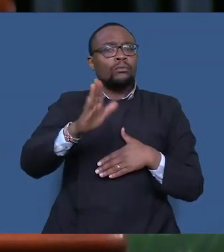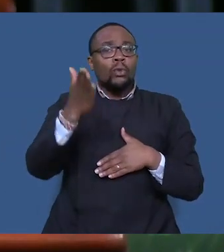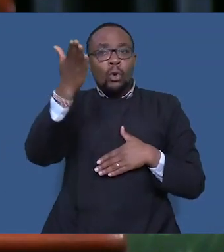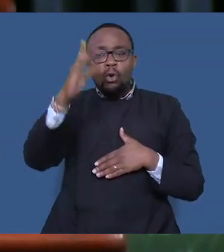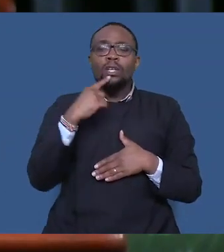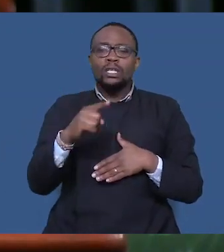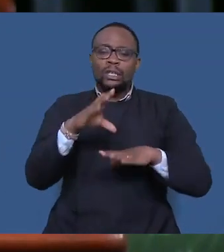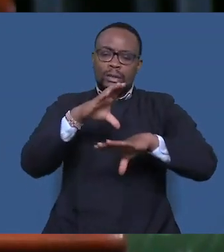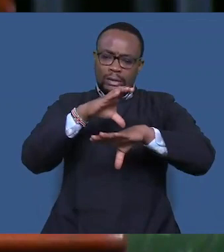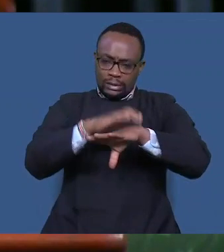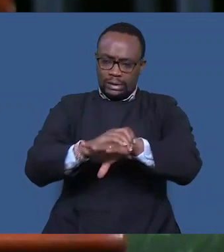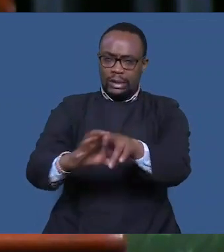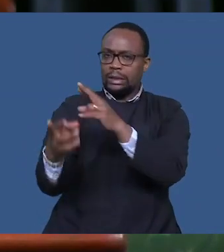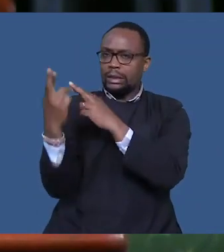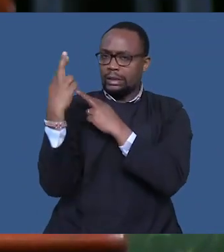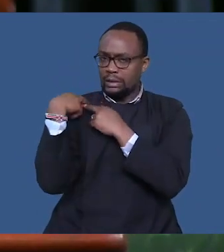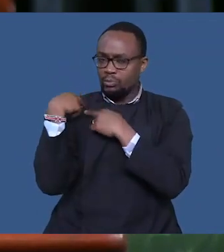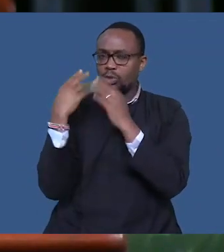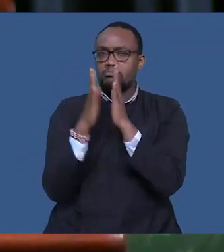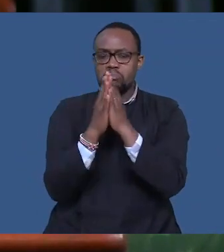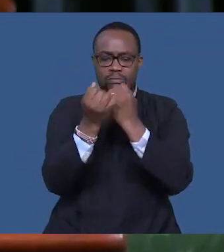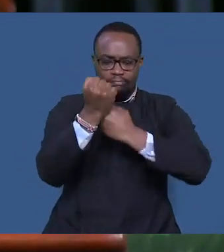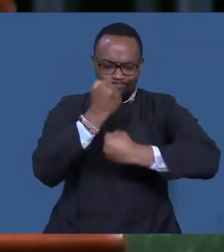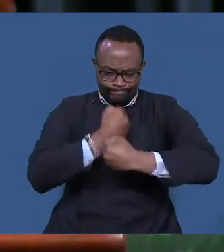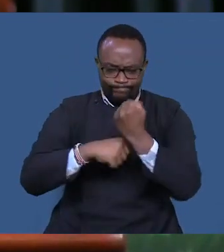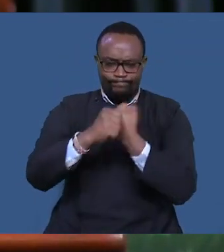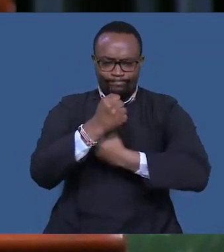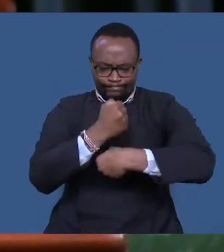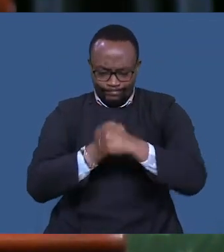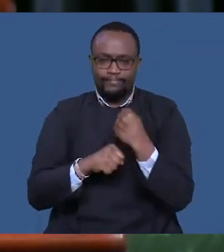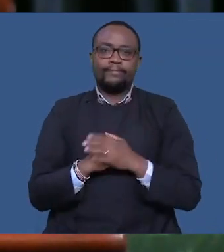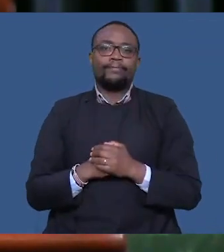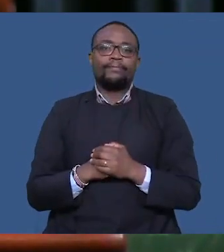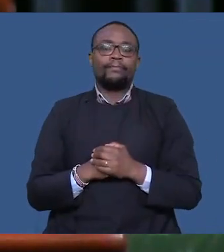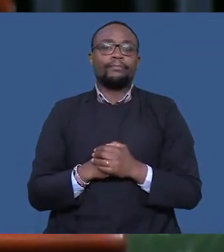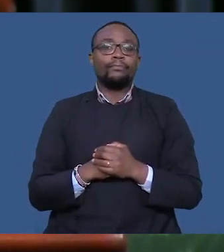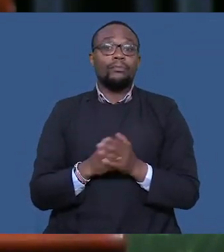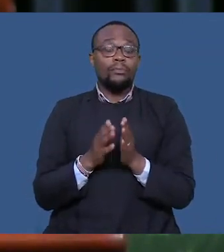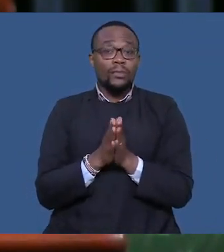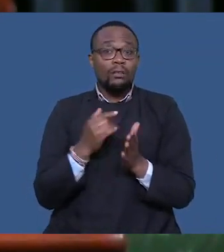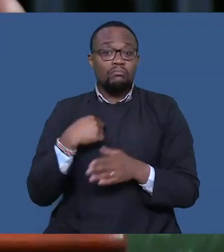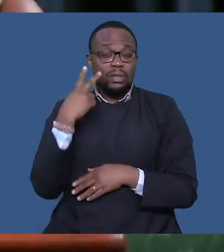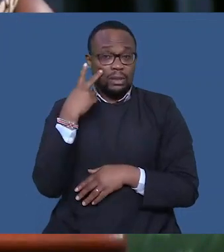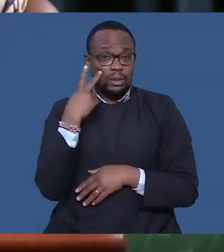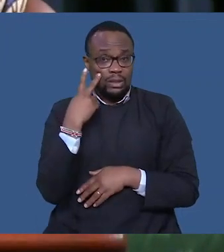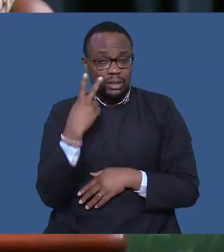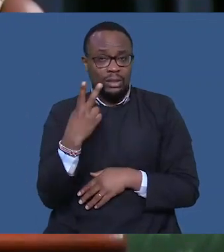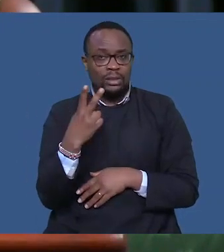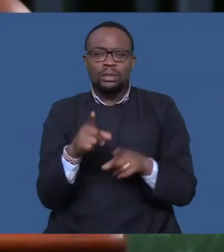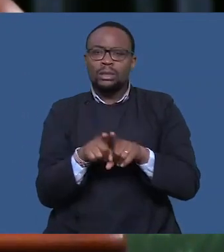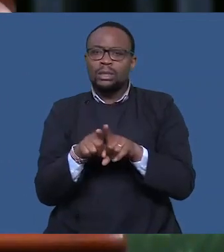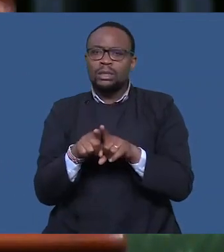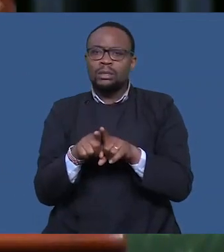take responsibility and actualize that which he has called us to. And what I have seen is that, and